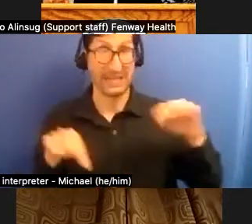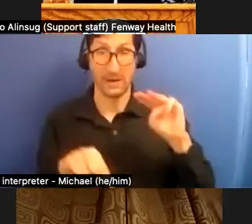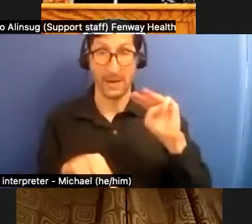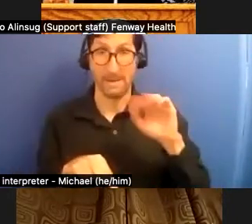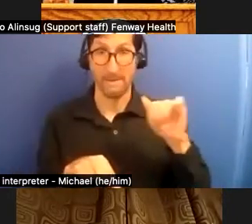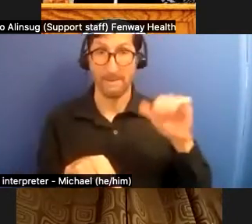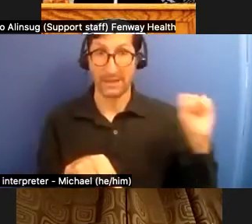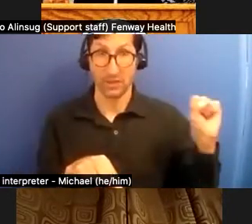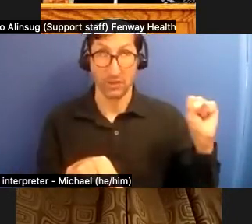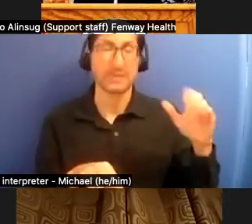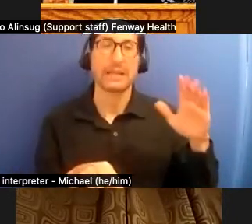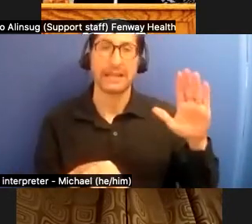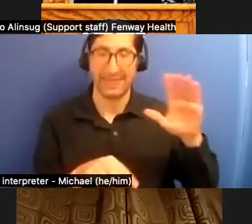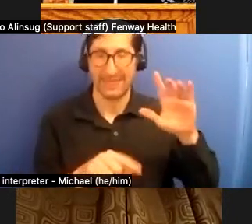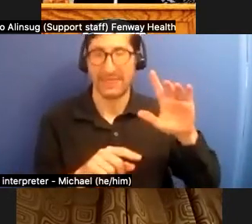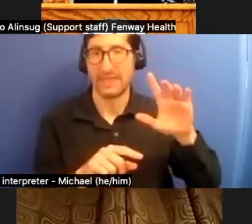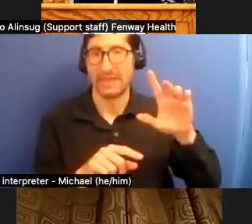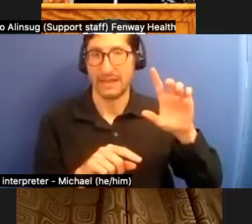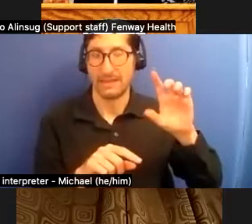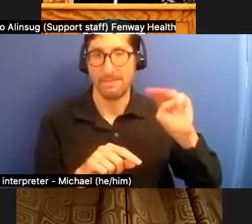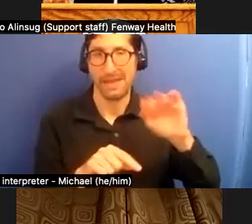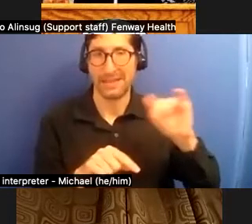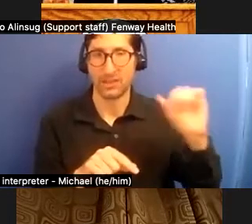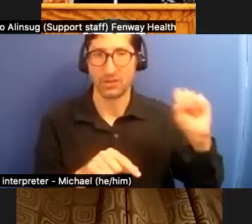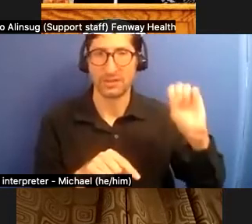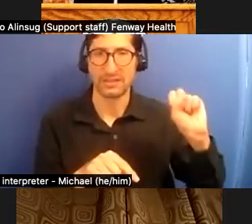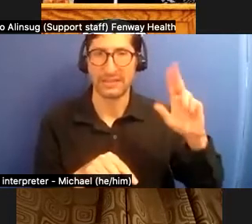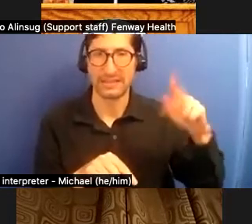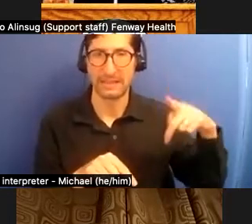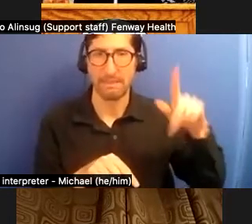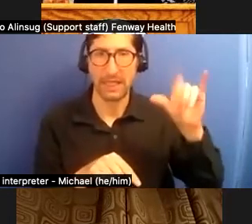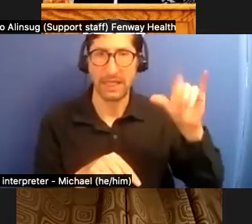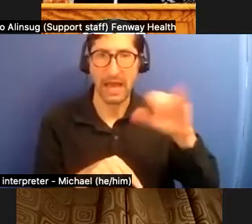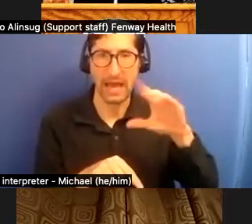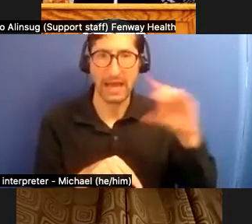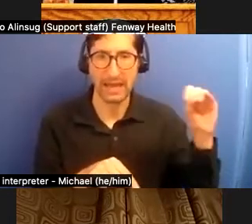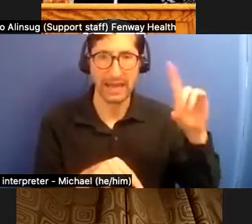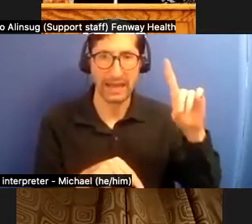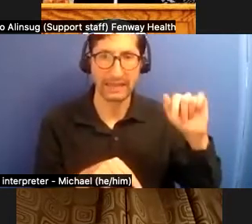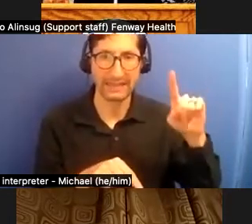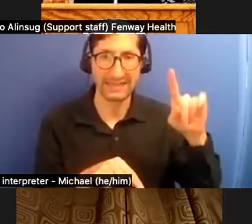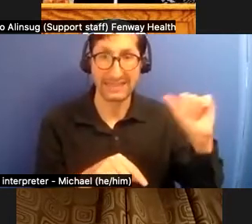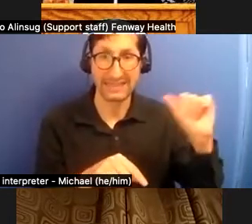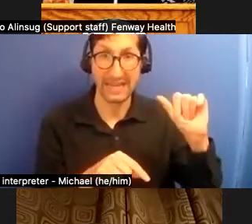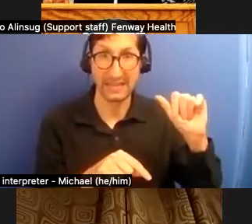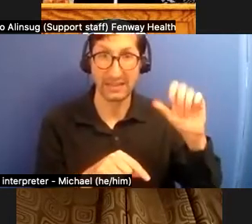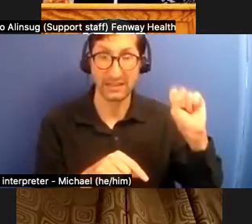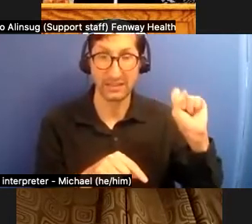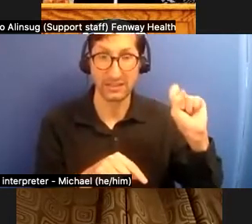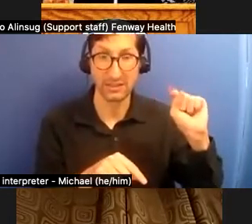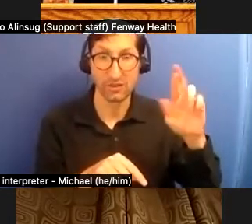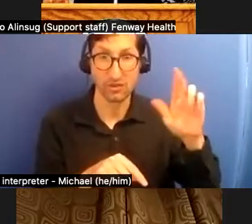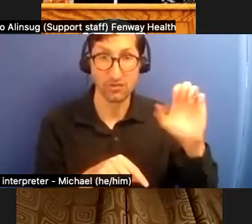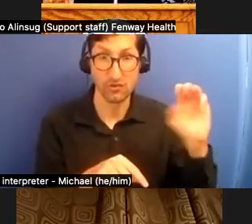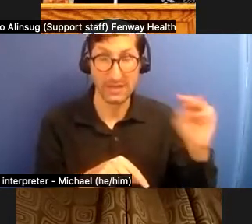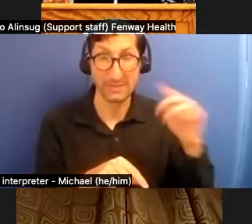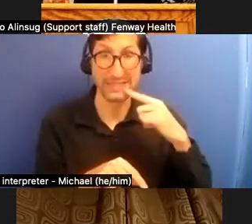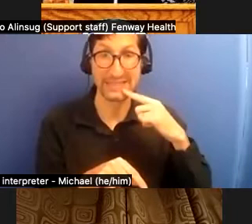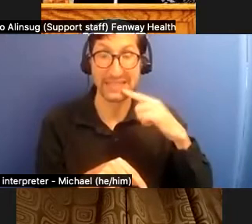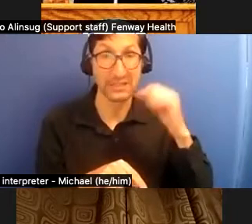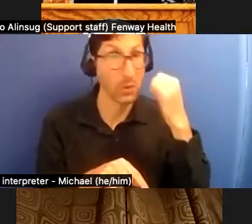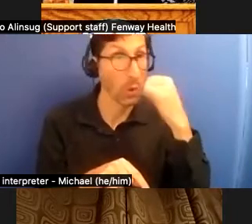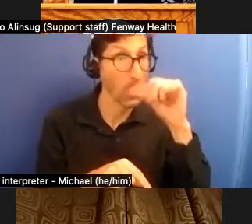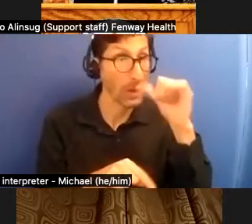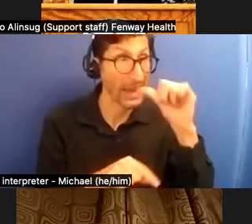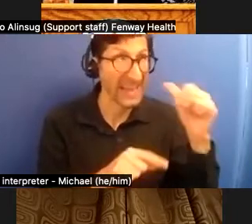Massachusetts Drug Supply Data Stream, which shows that 25% of powder cocaine is currently fentanyl contaminated here in